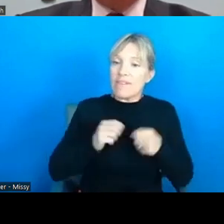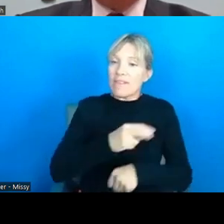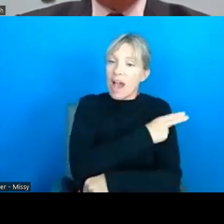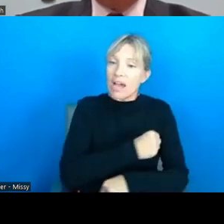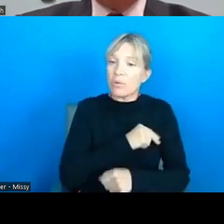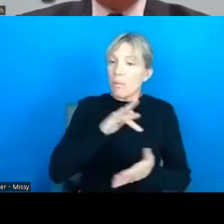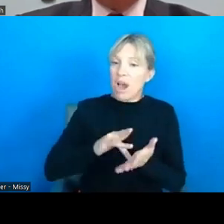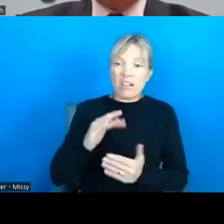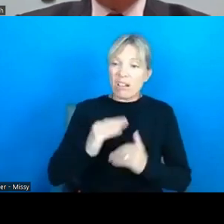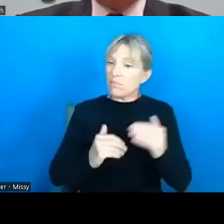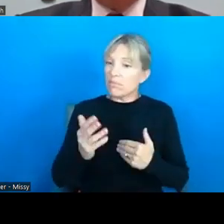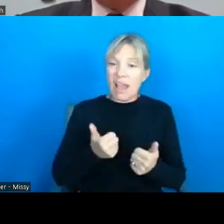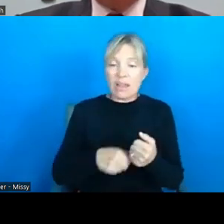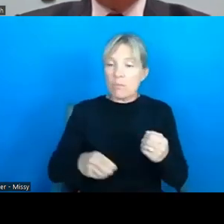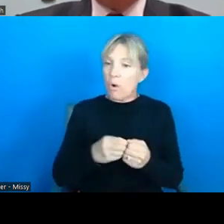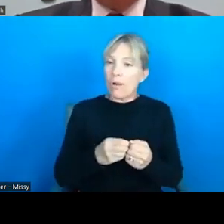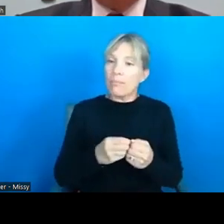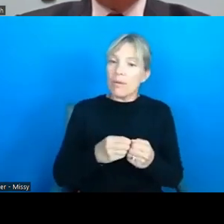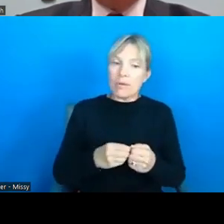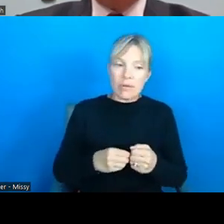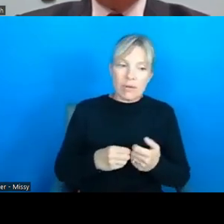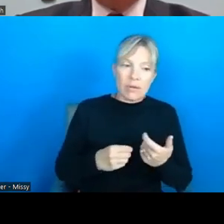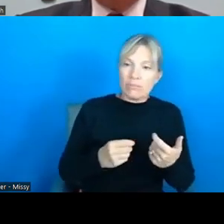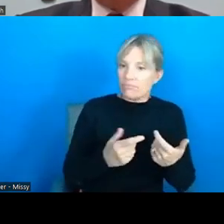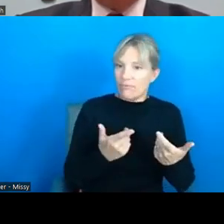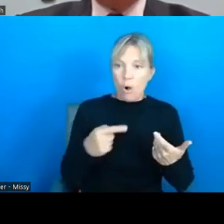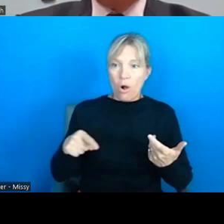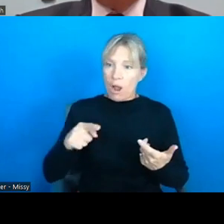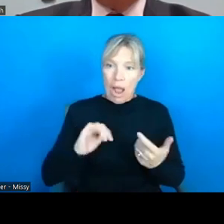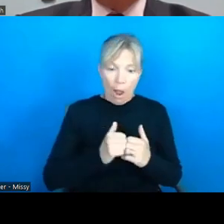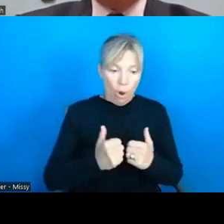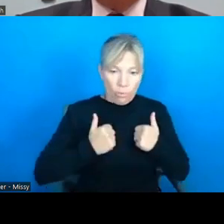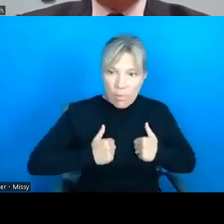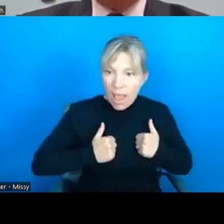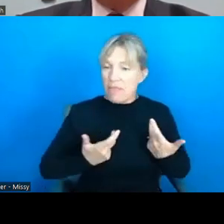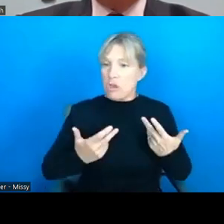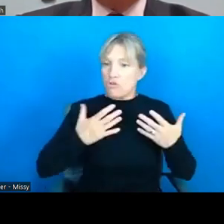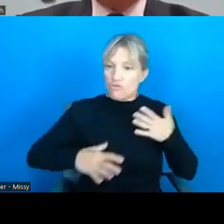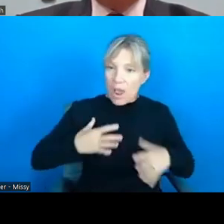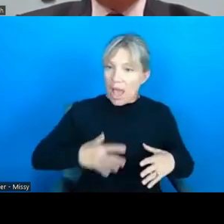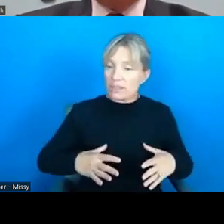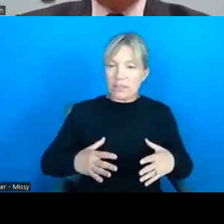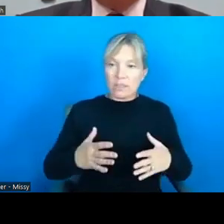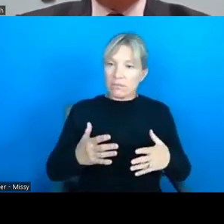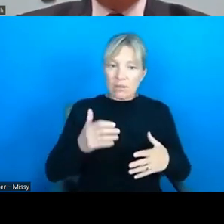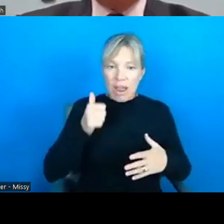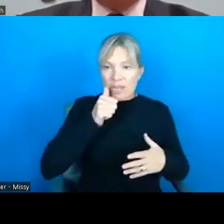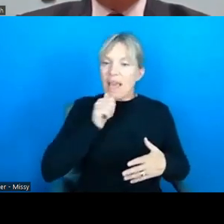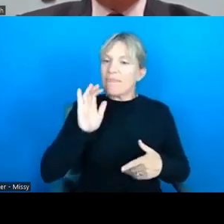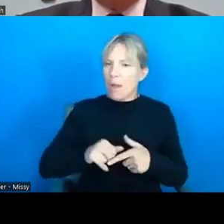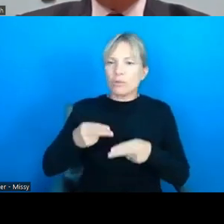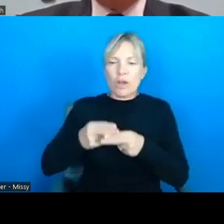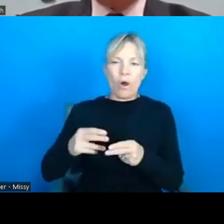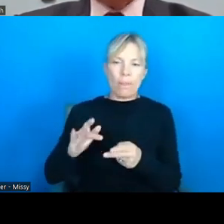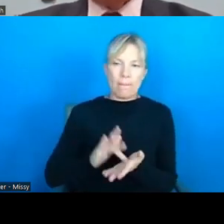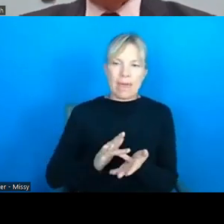hospital's medical facility in order to get bathed and dressed and out of bed every day by nurses. That was a medical model of